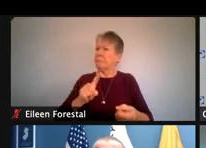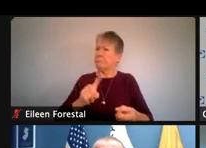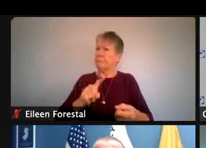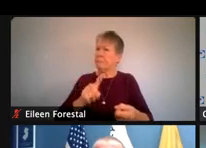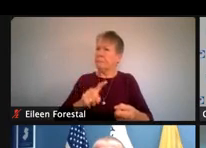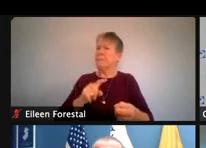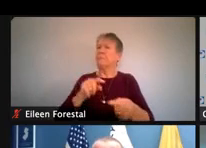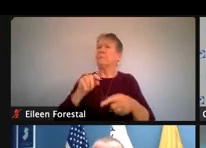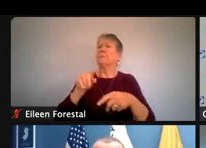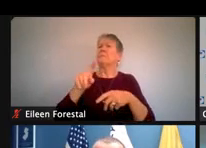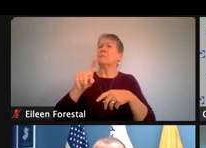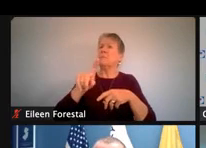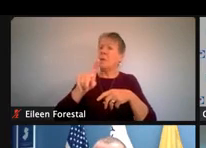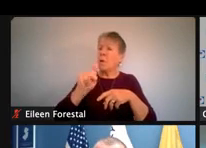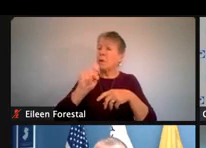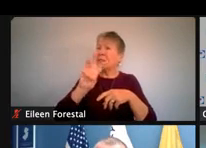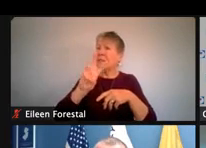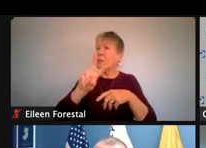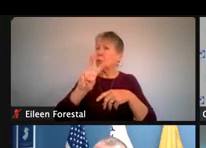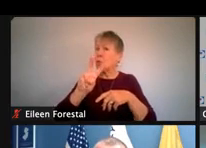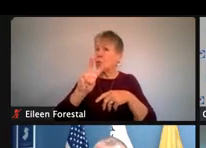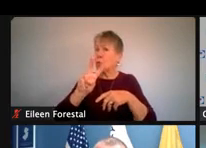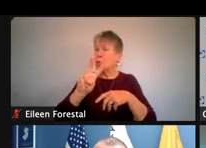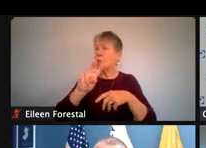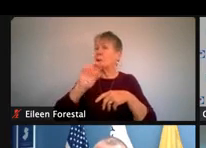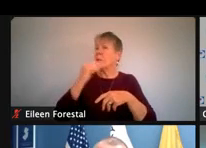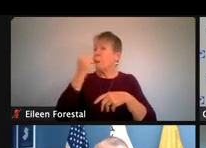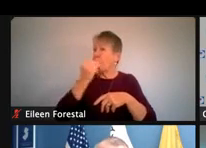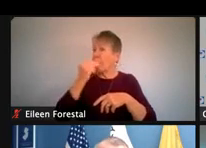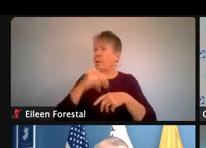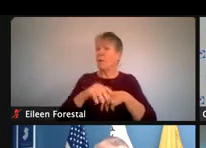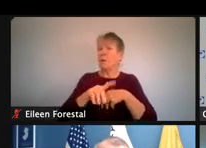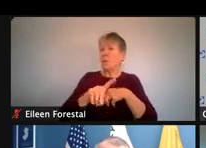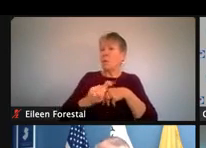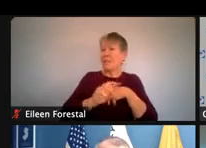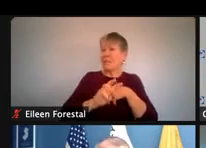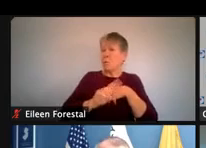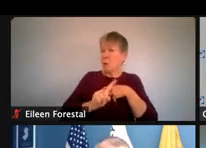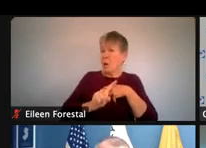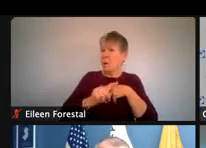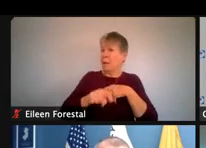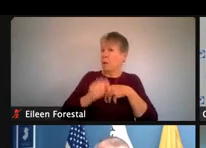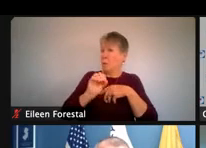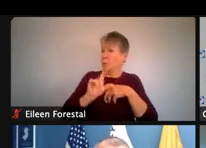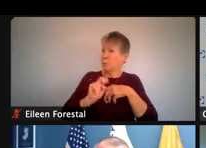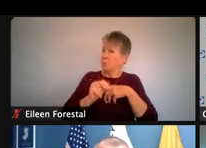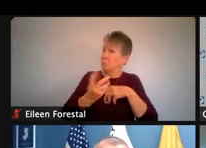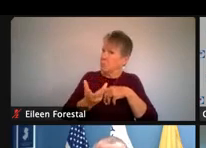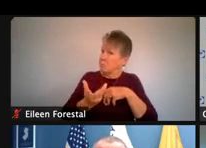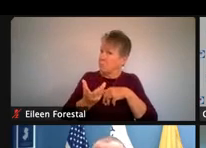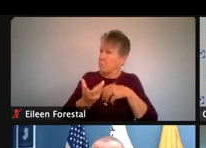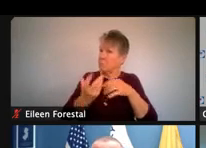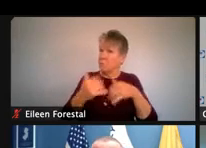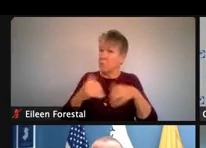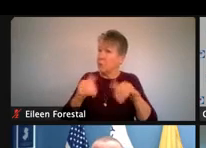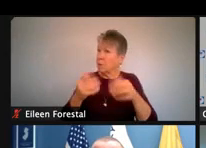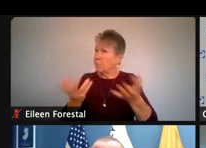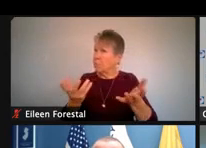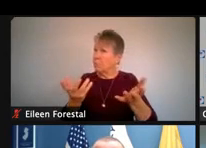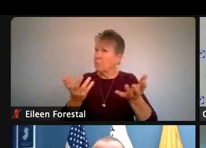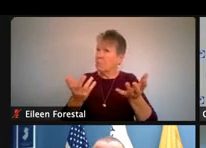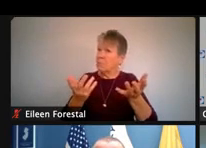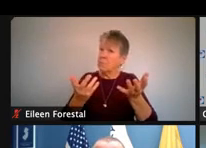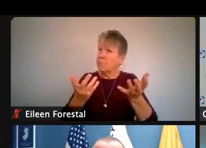over 100 in each of those places. So it's quite clear that the counties that we started out with today, the